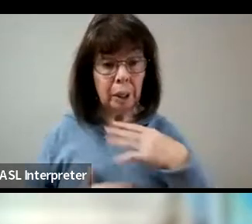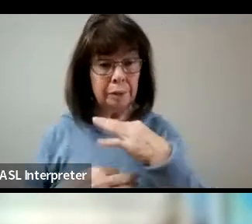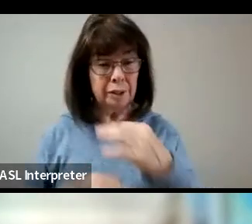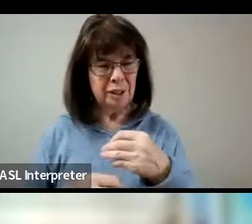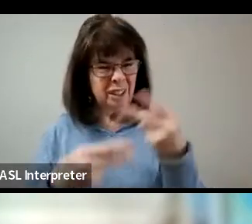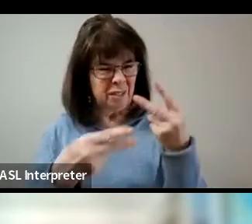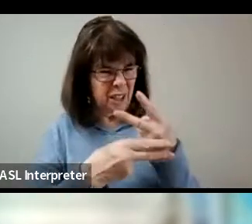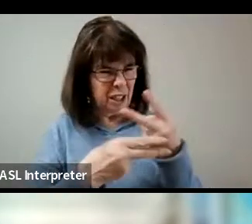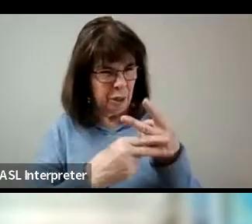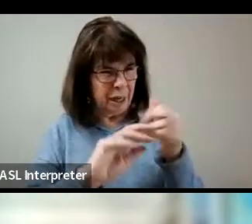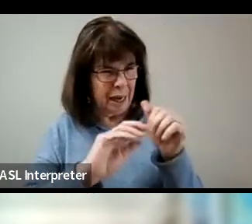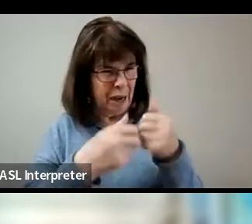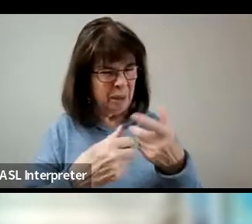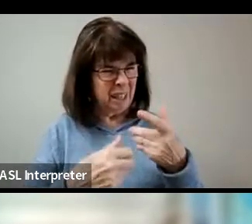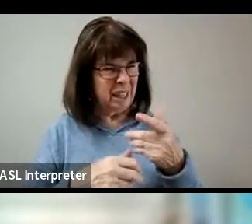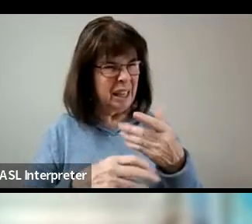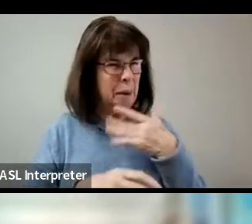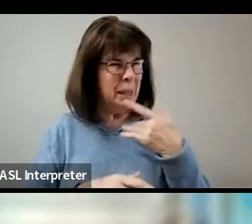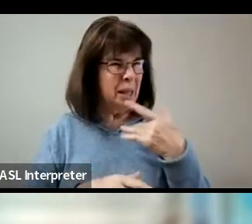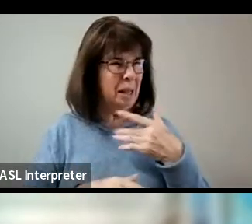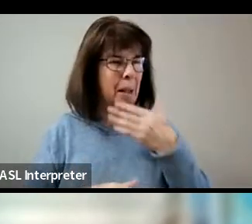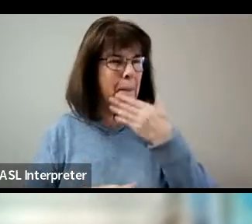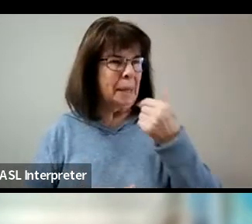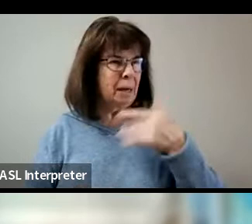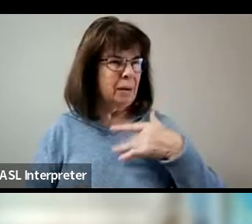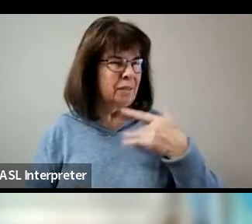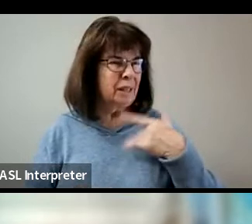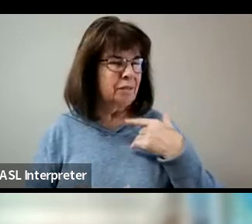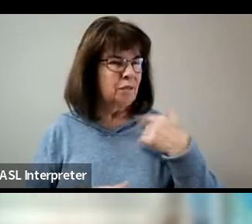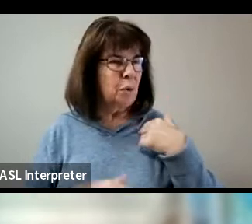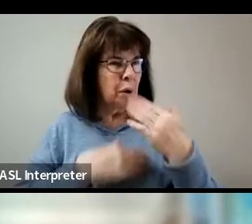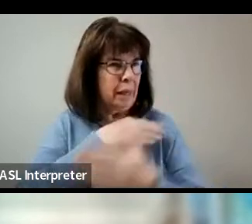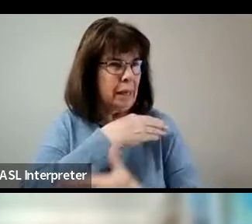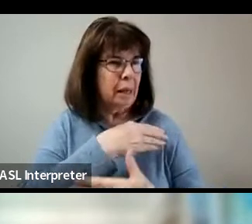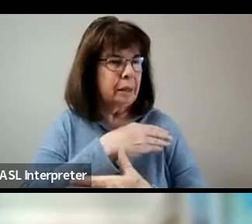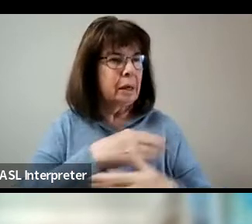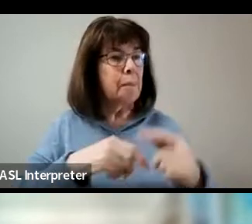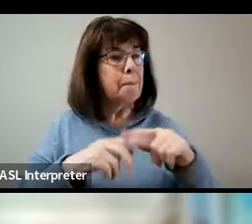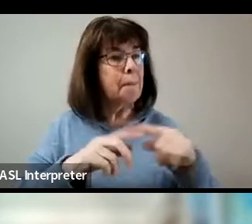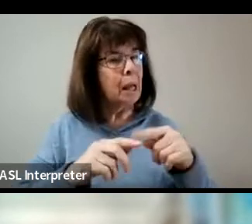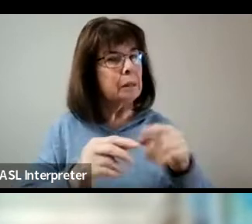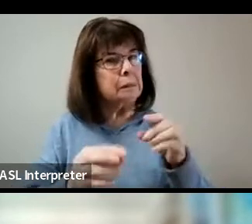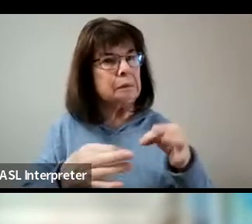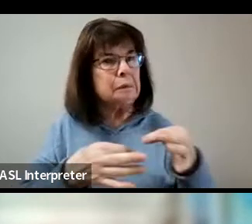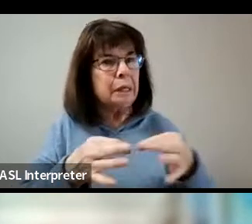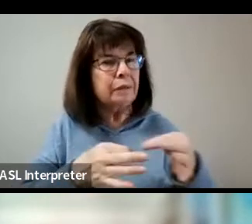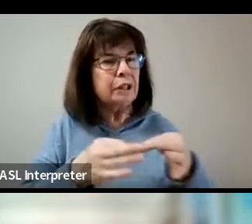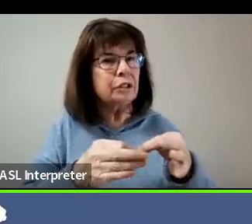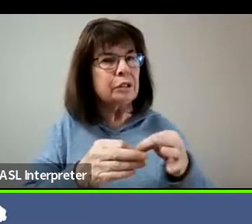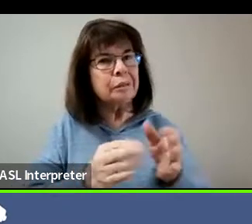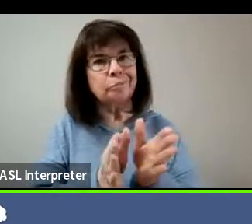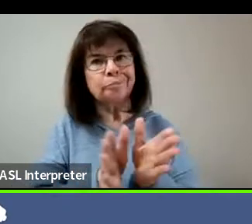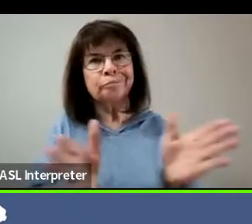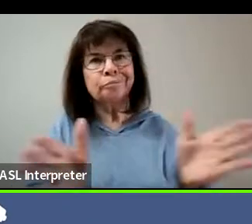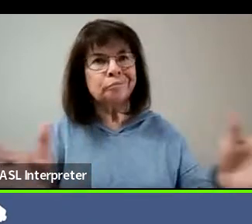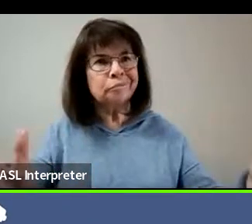of this in Alameda County, but because the definitions are both broad and varied in terms of how people have looked at